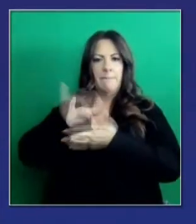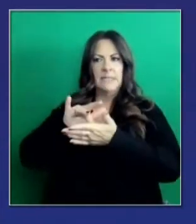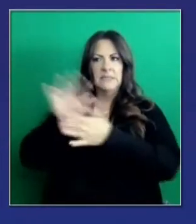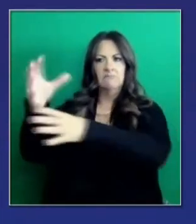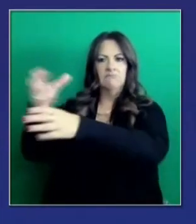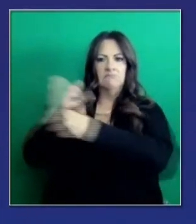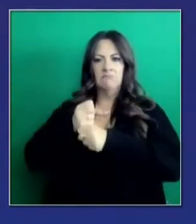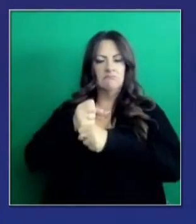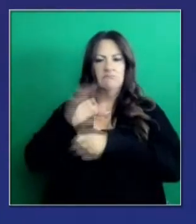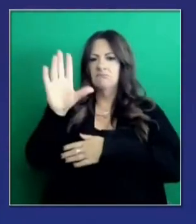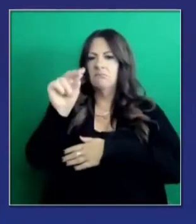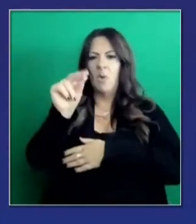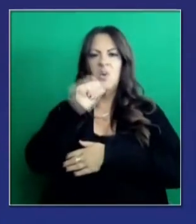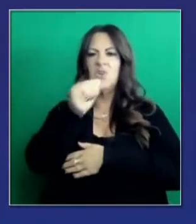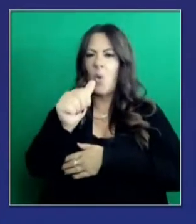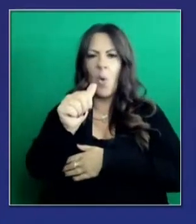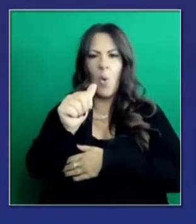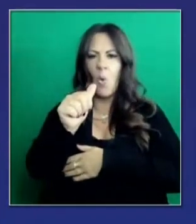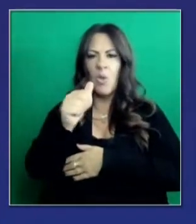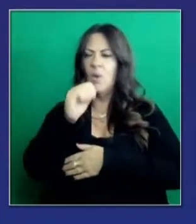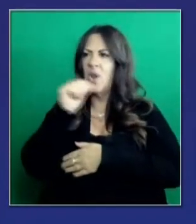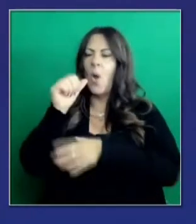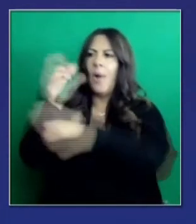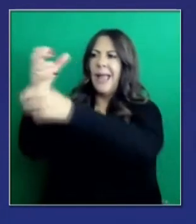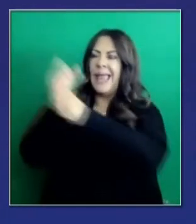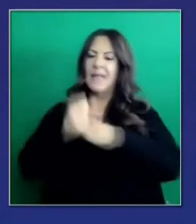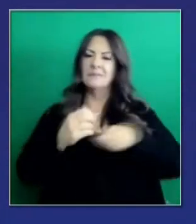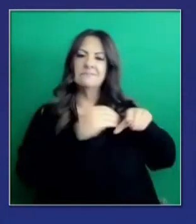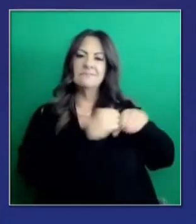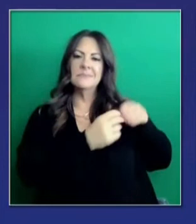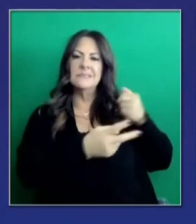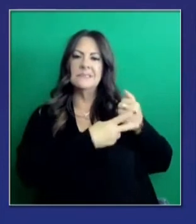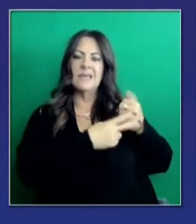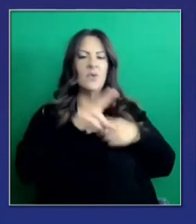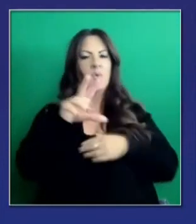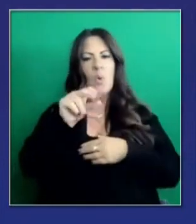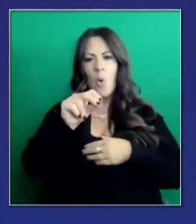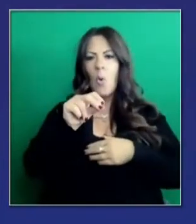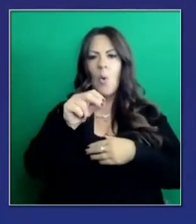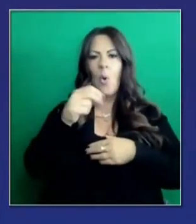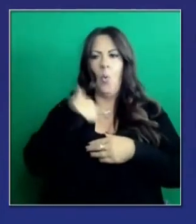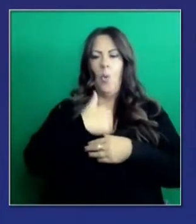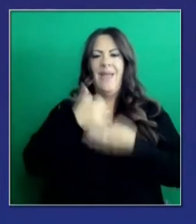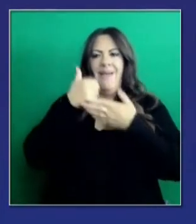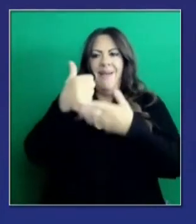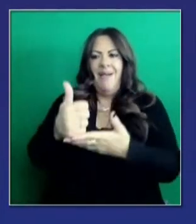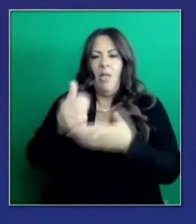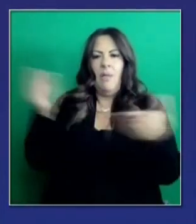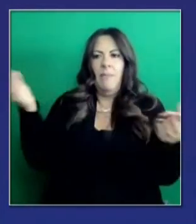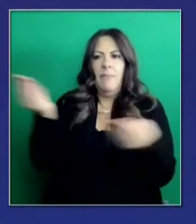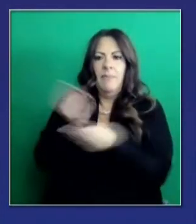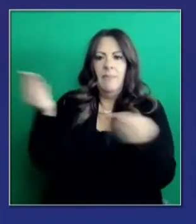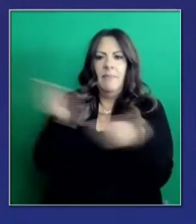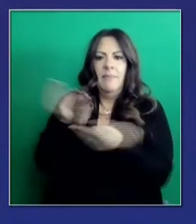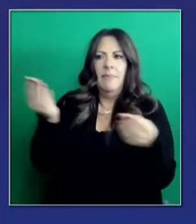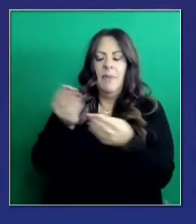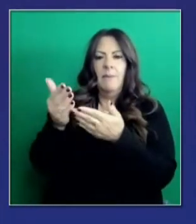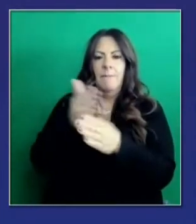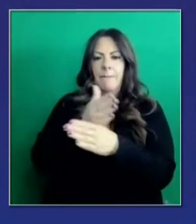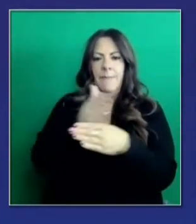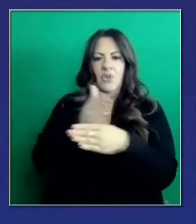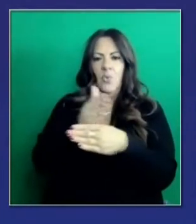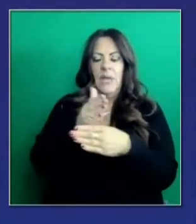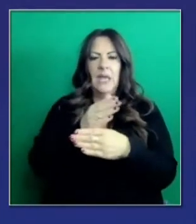have a warehouse of doses. They're sent directly to counties, counties to providers, some cases providers directly. It's a